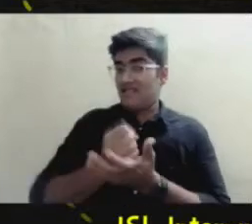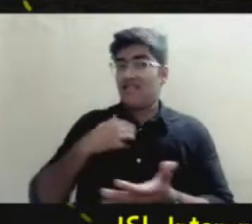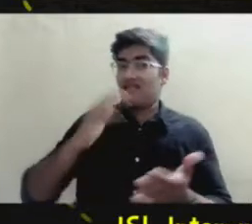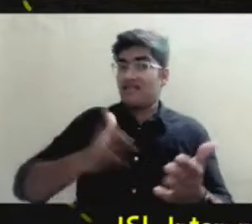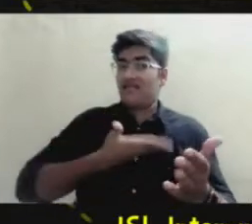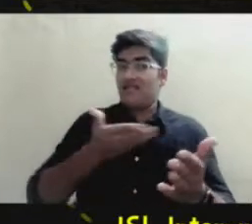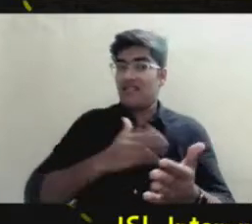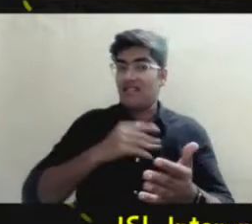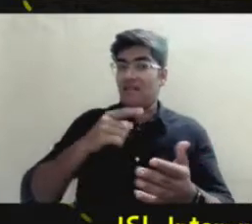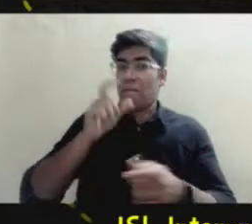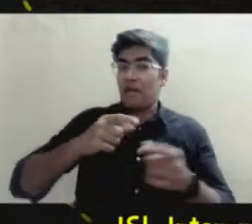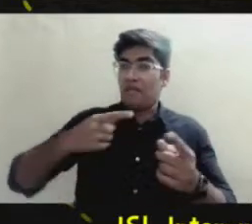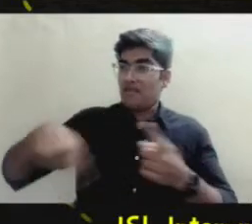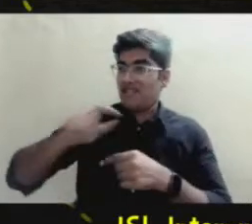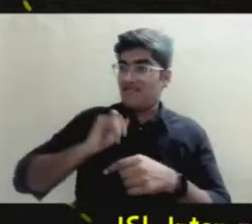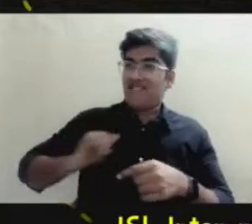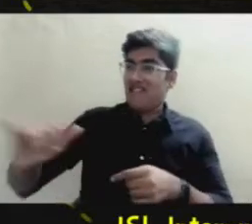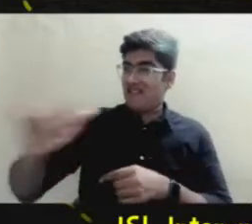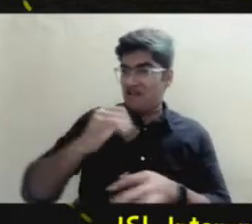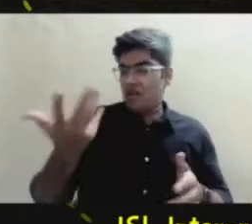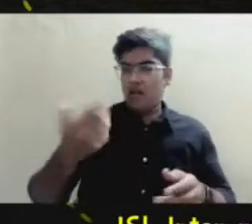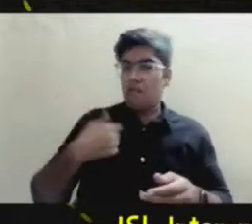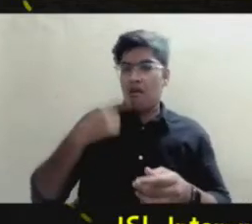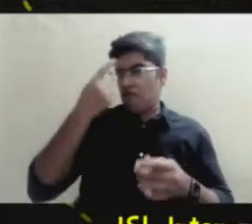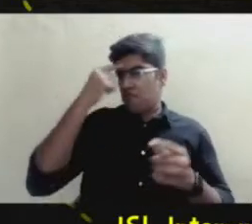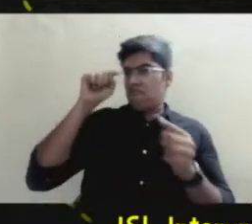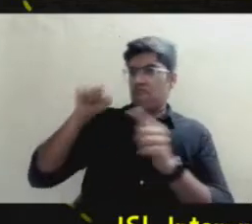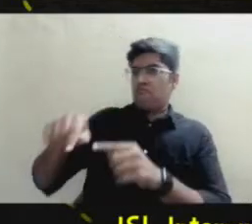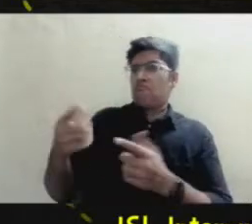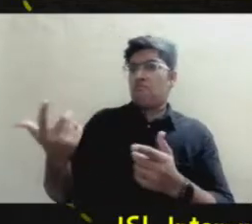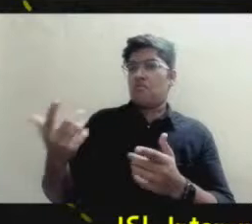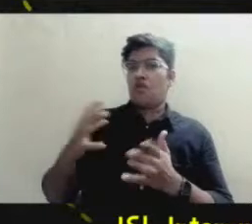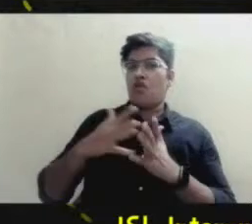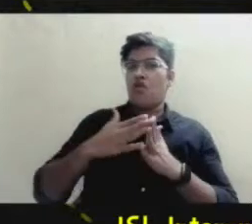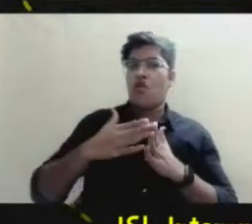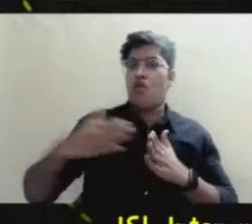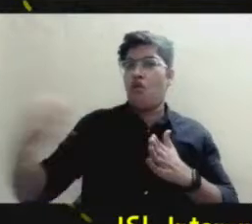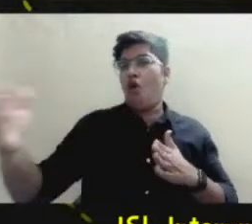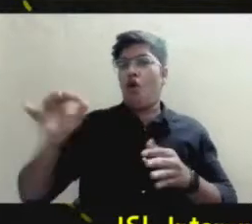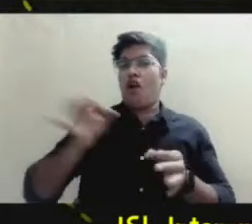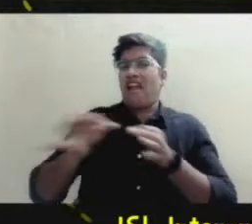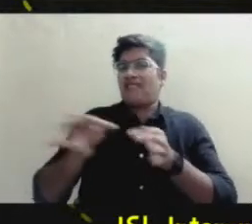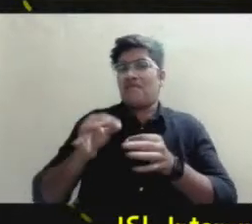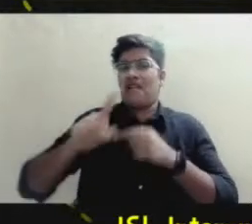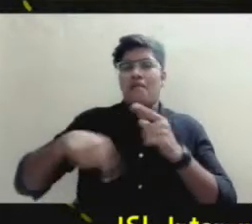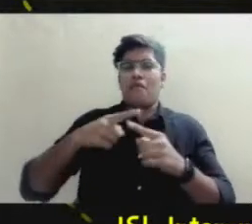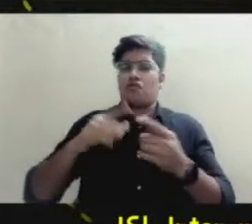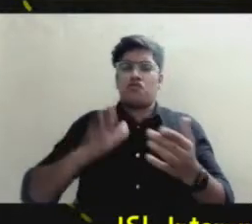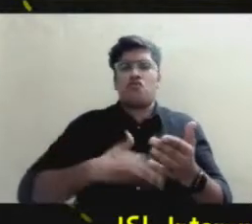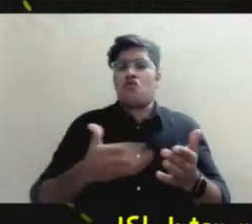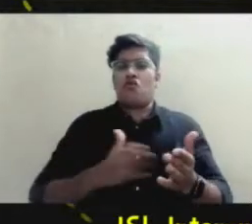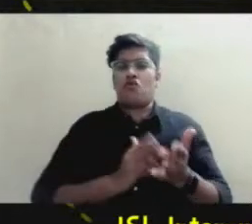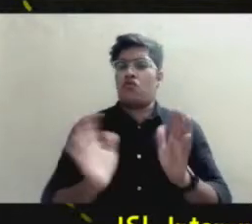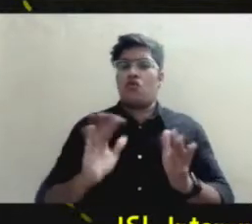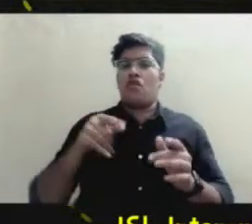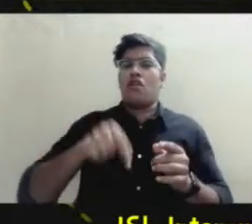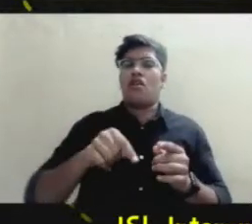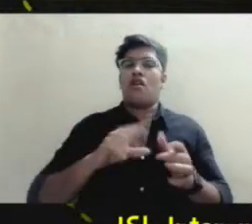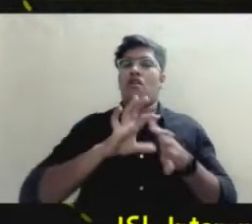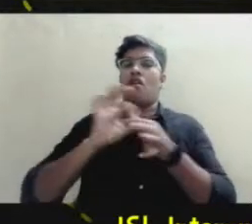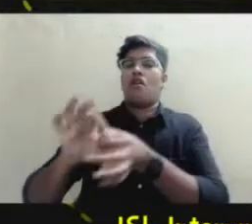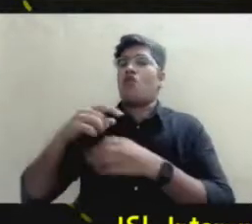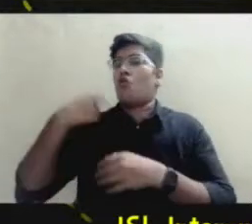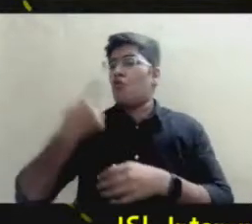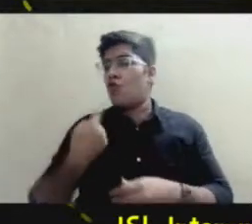think we get into a long explanation about whether it is being